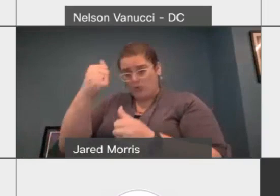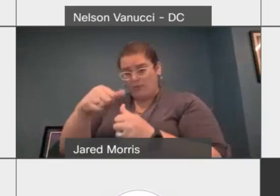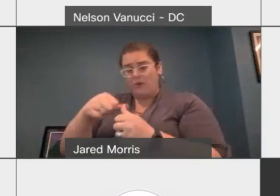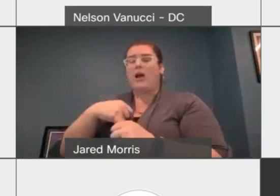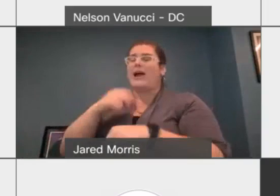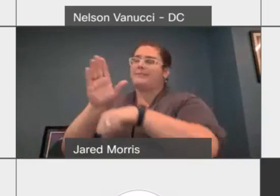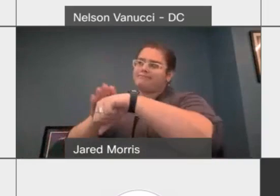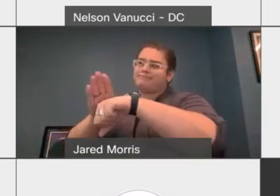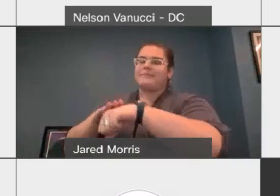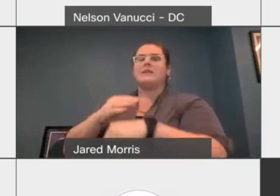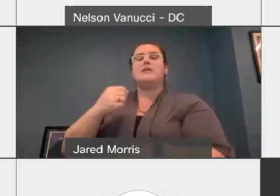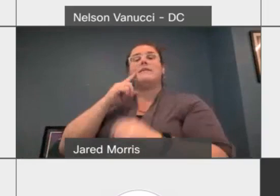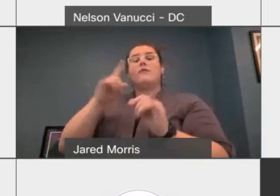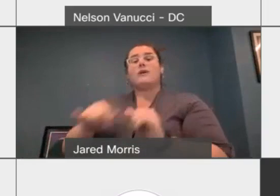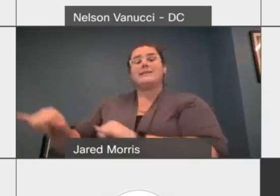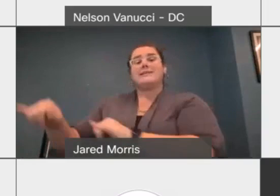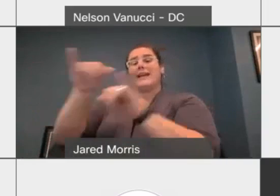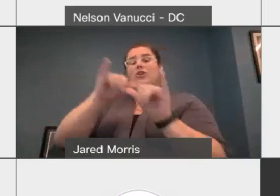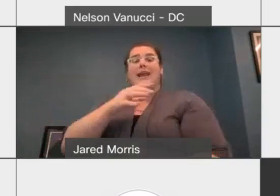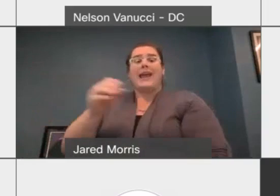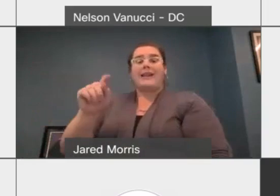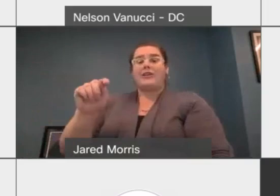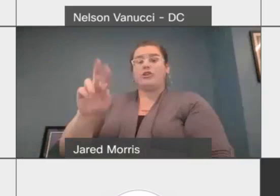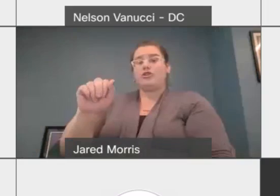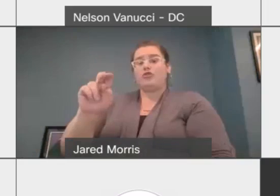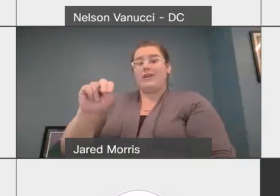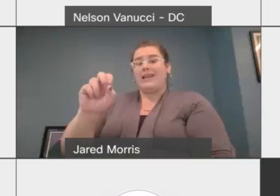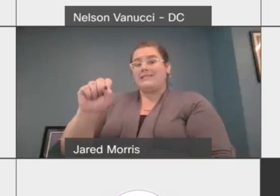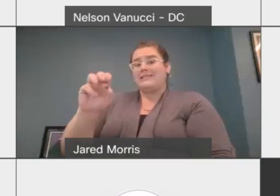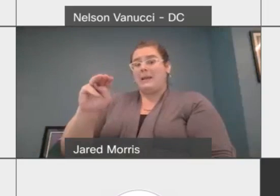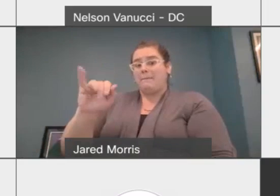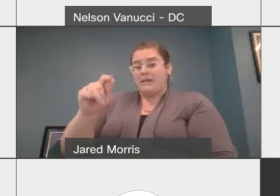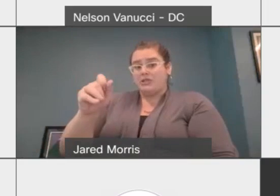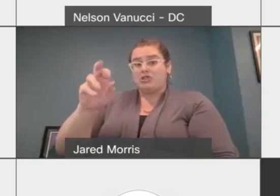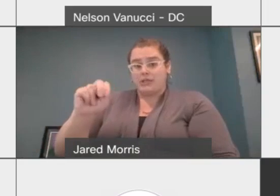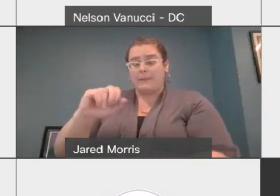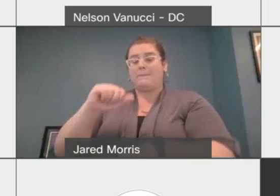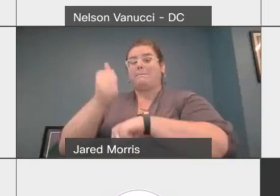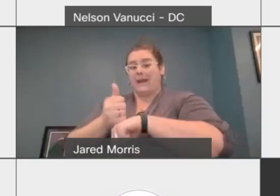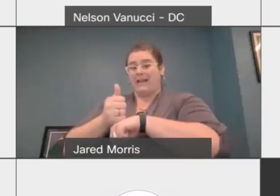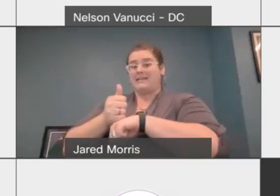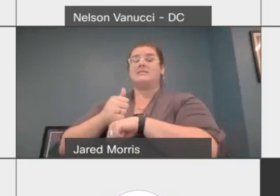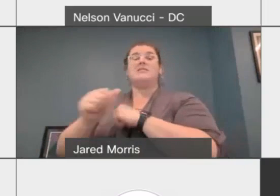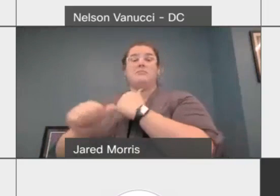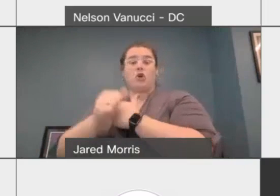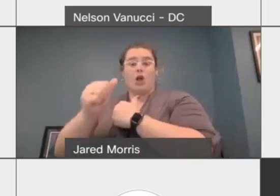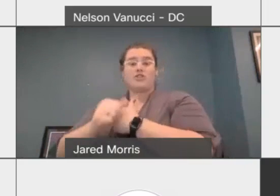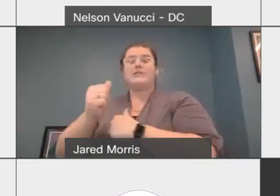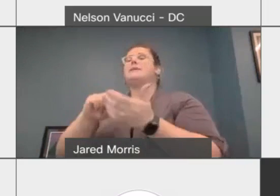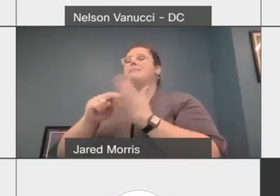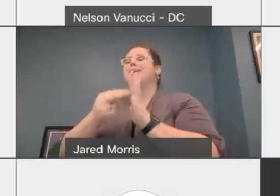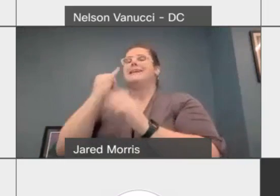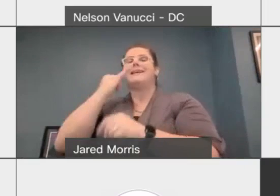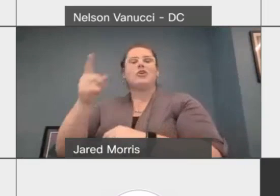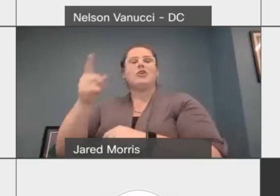still required for standard and transmission-based precaution. So that means that if you're engaged in an activity where